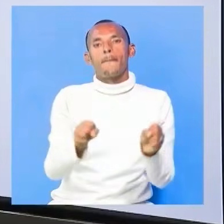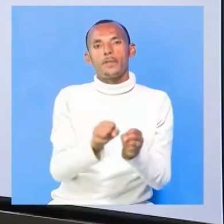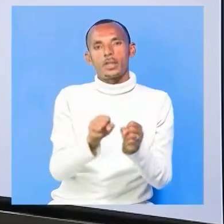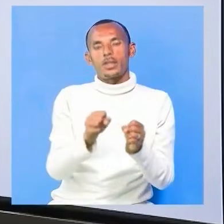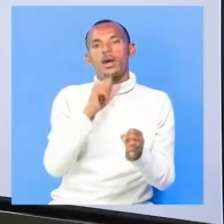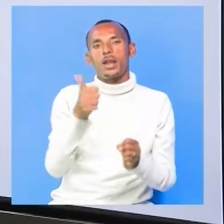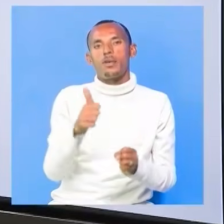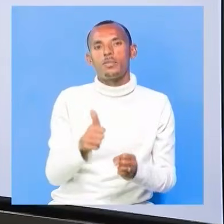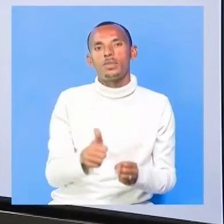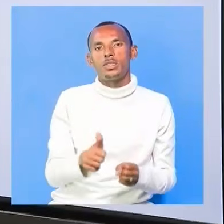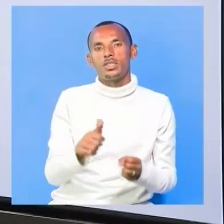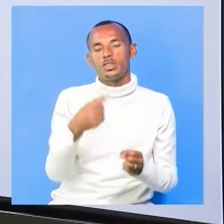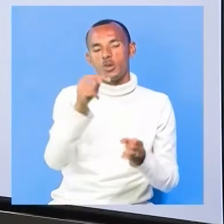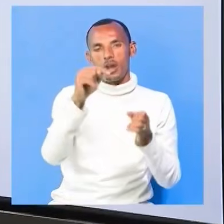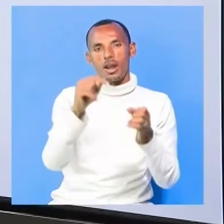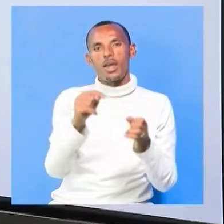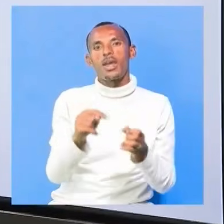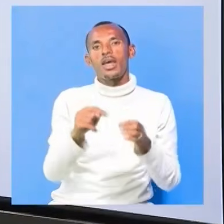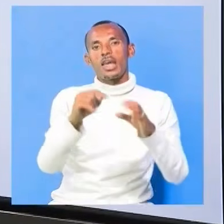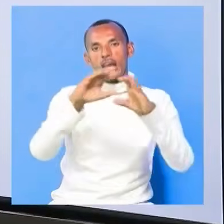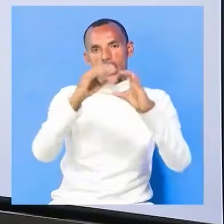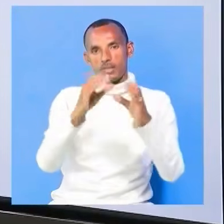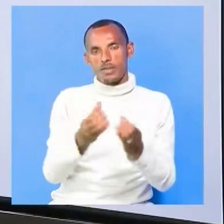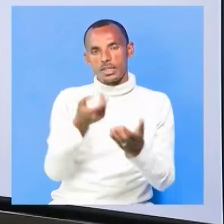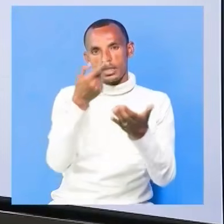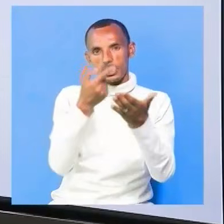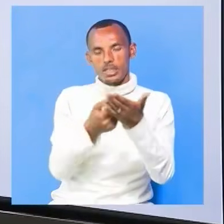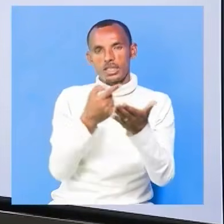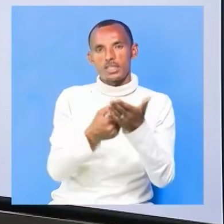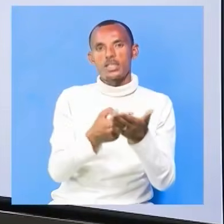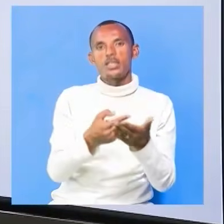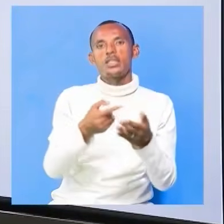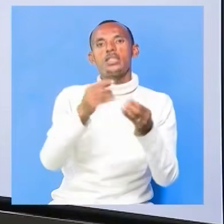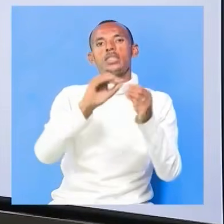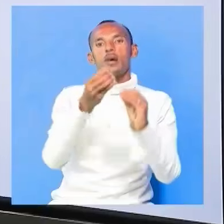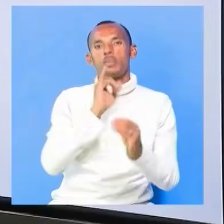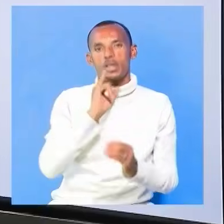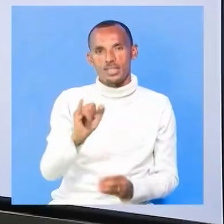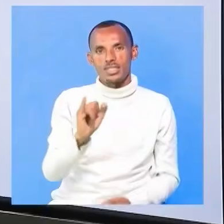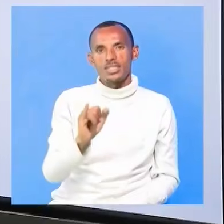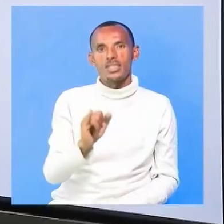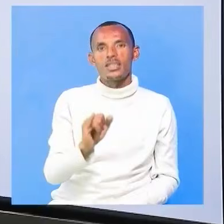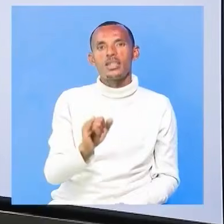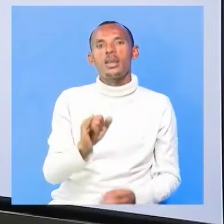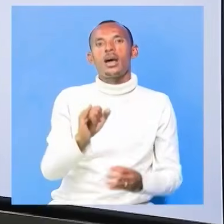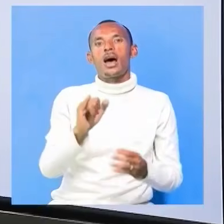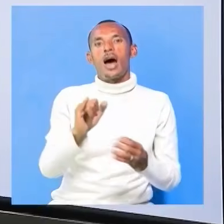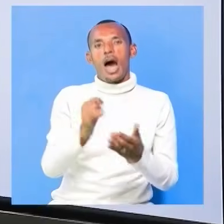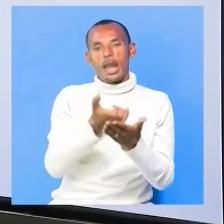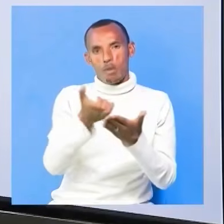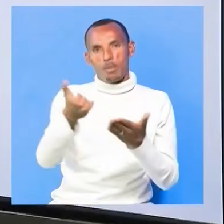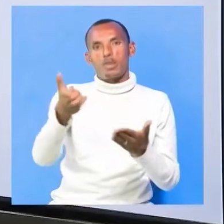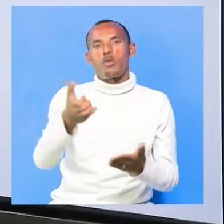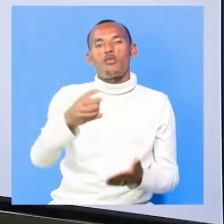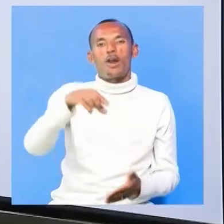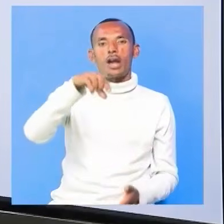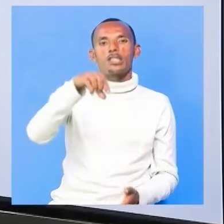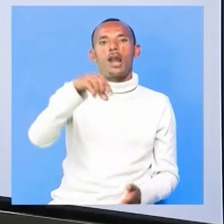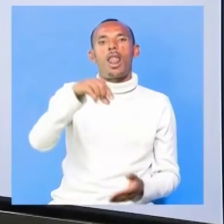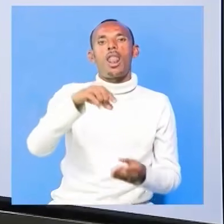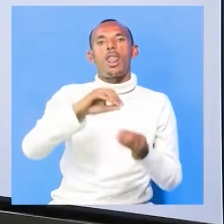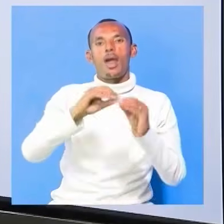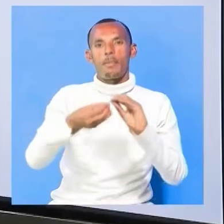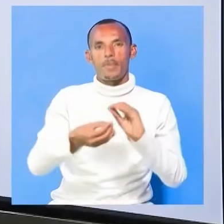the only naming or the only classification that we can give for this number is an element of rational